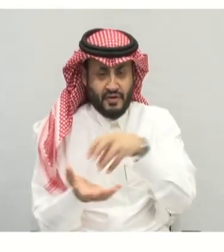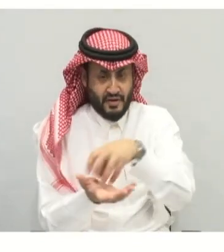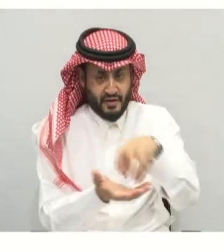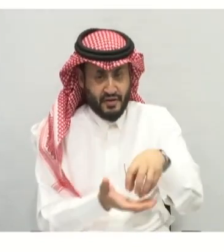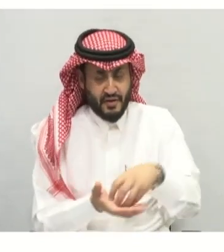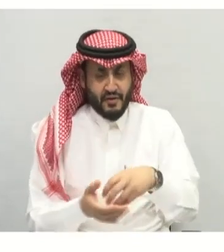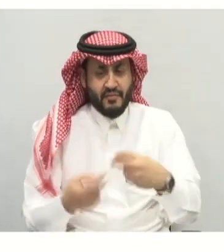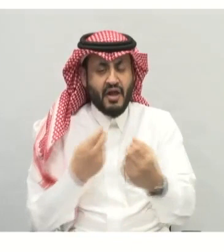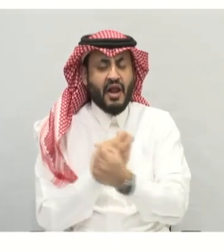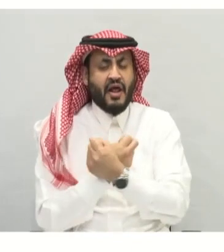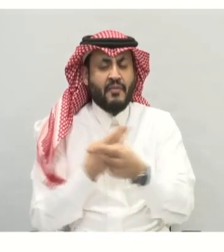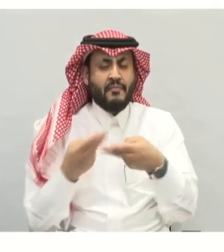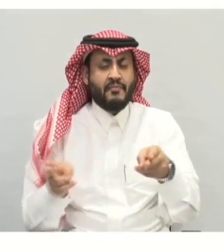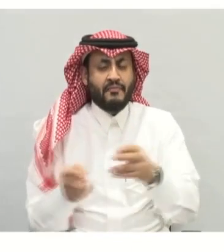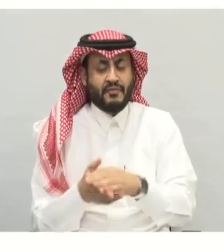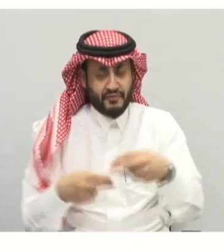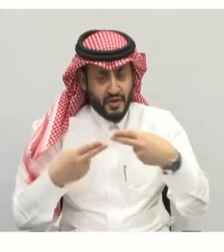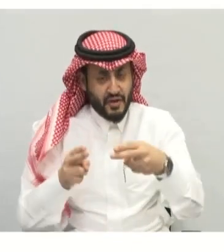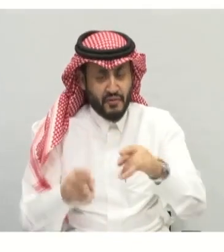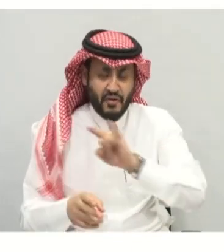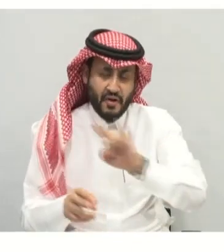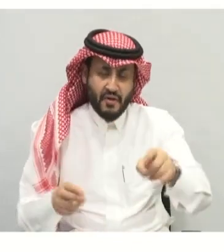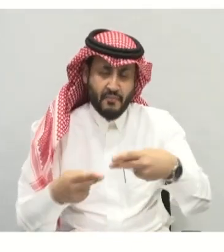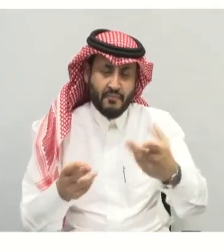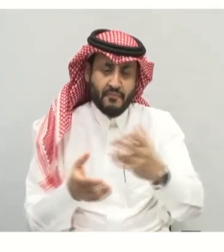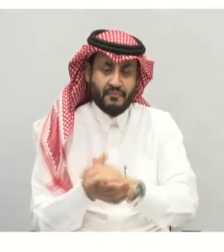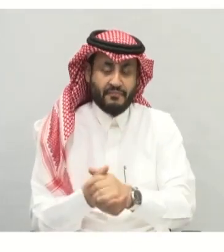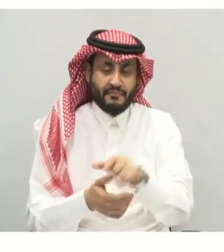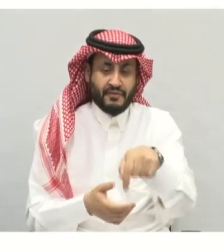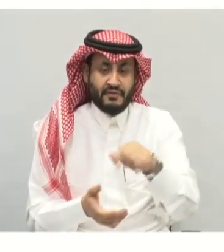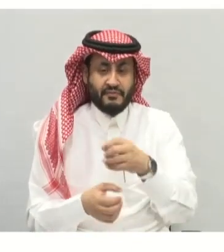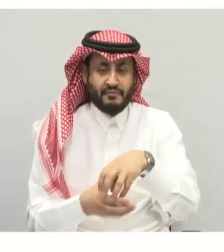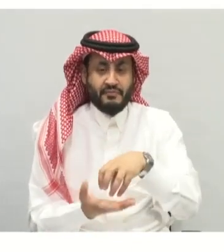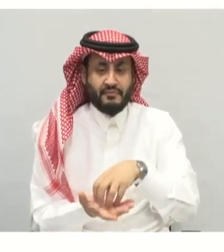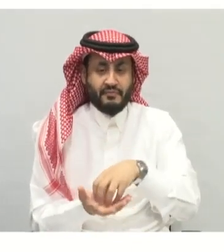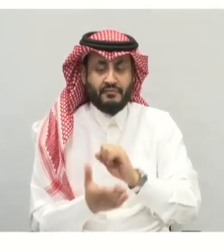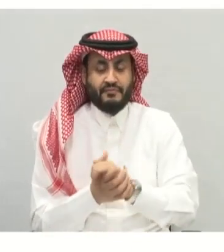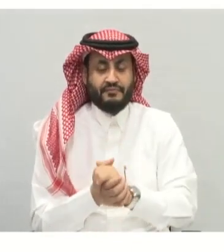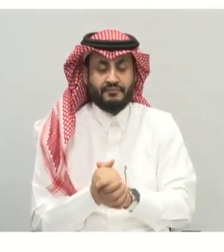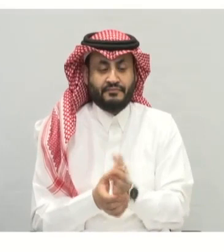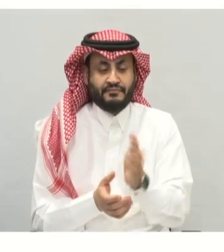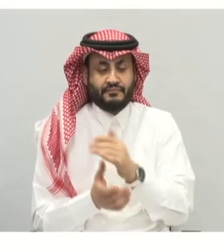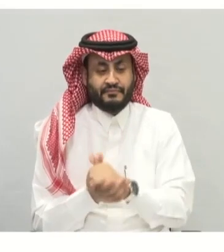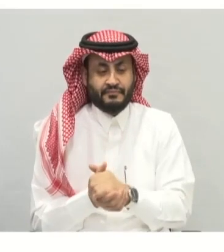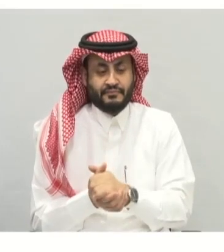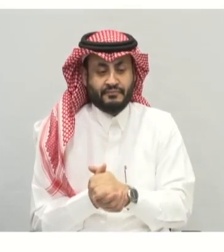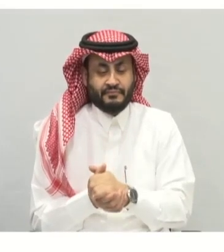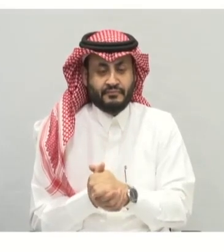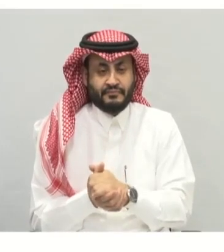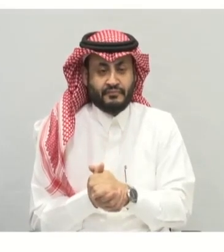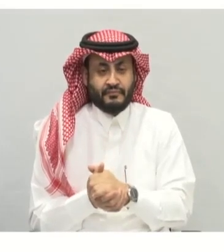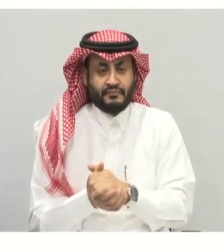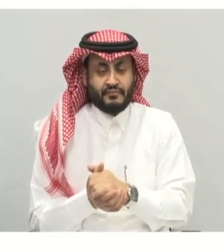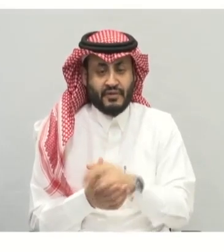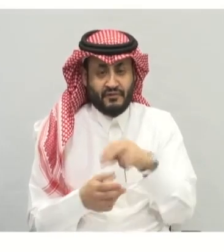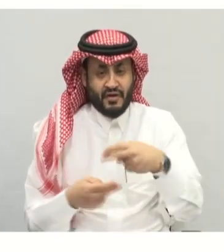cultural differences and what is allowed or not allowed in these countries and also if are there any